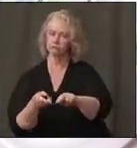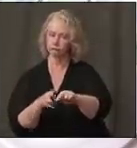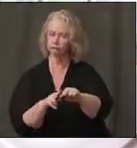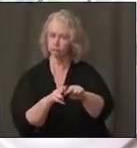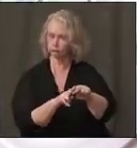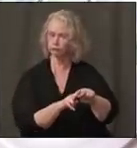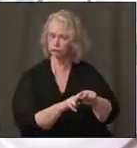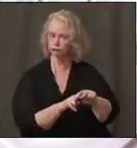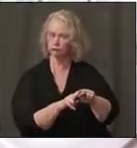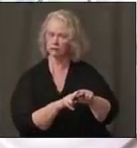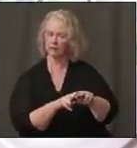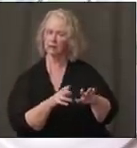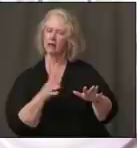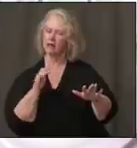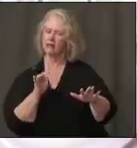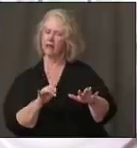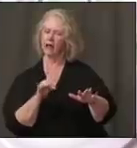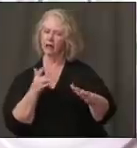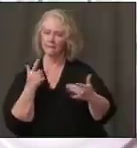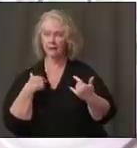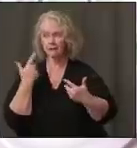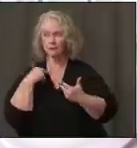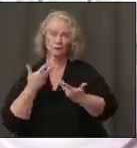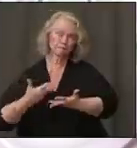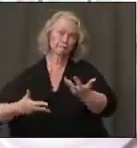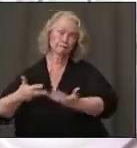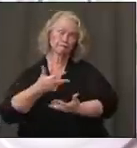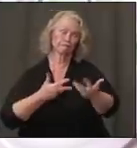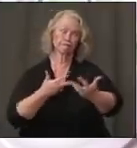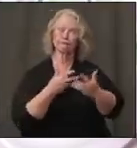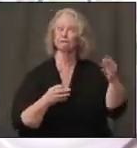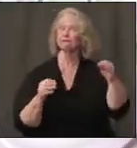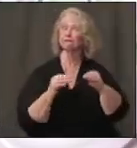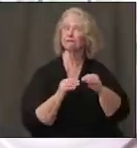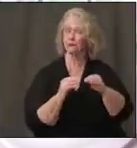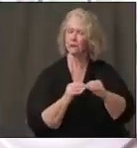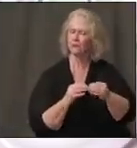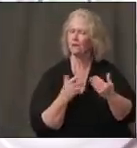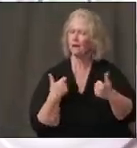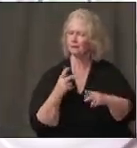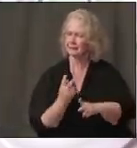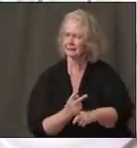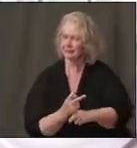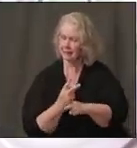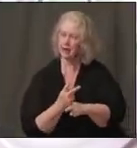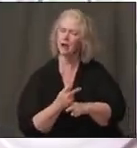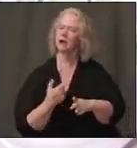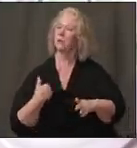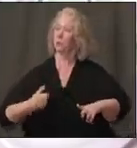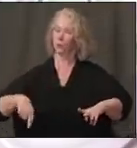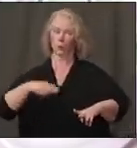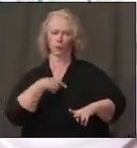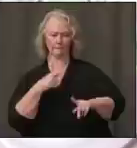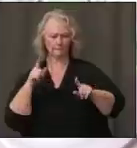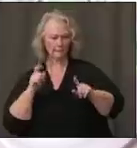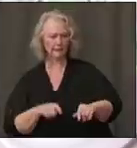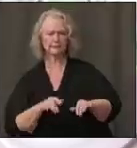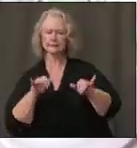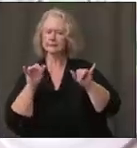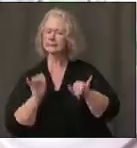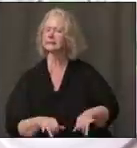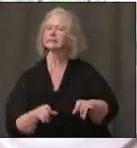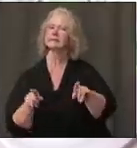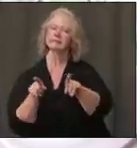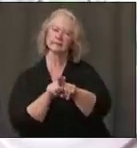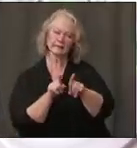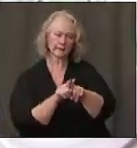our increased social interactions. It's very important that as individuals, we continue to practice all those measures that we know reduce